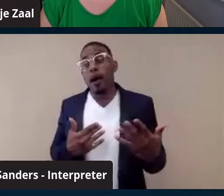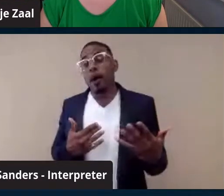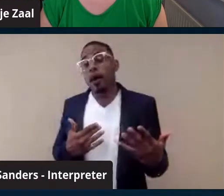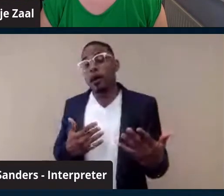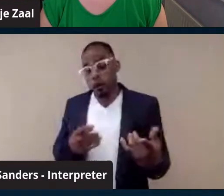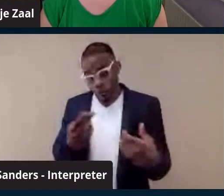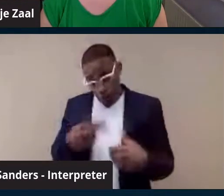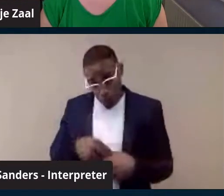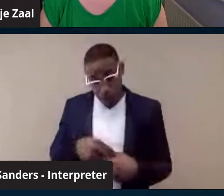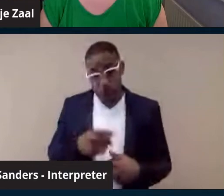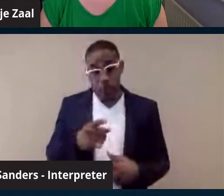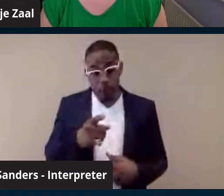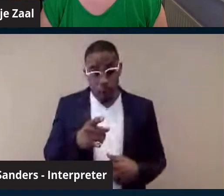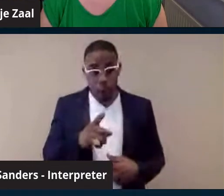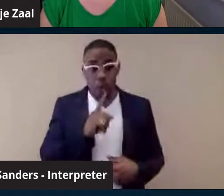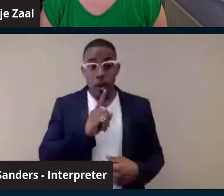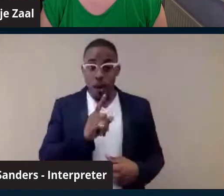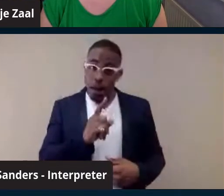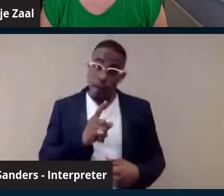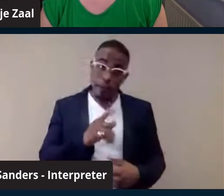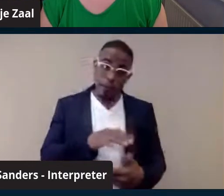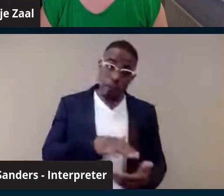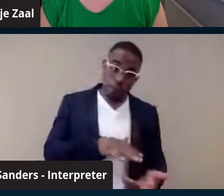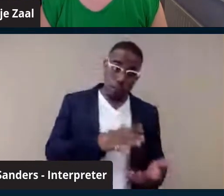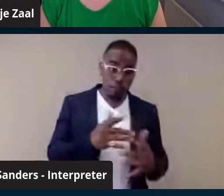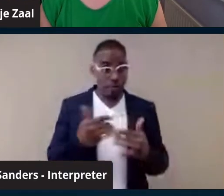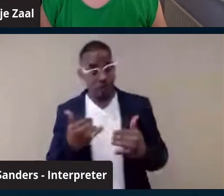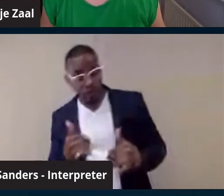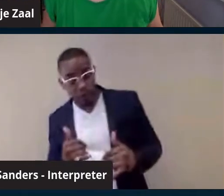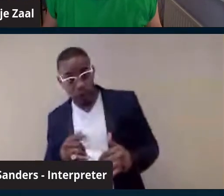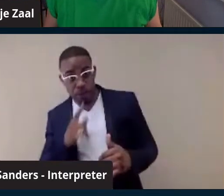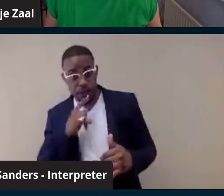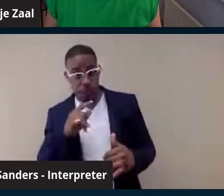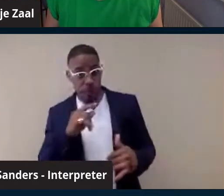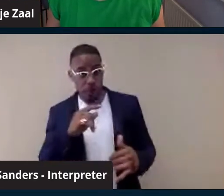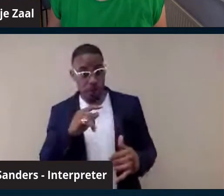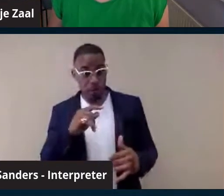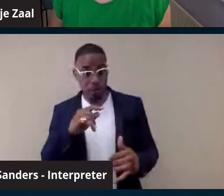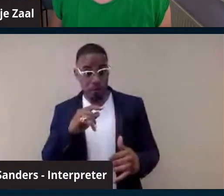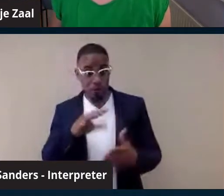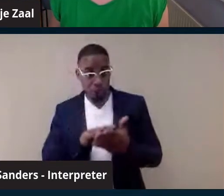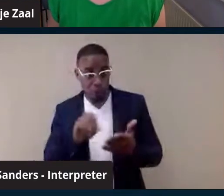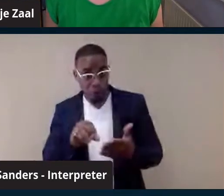joined, you are or still am a Microsoft student partner,